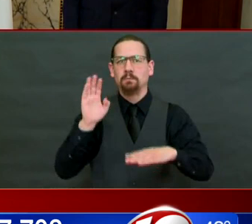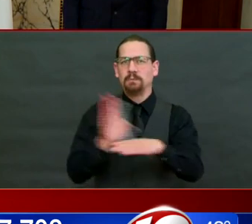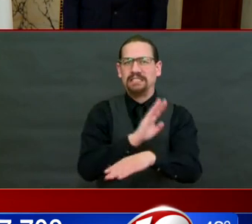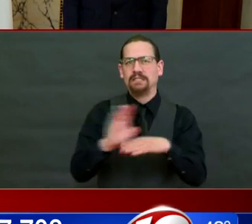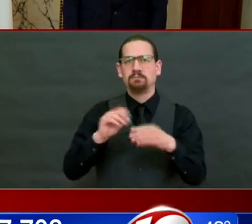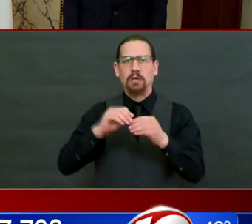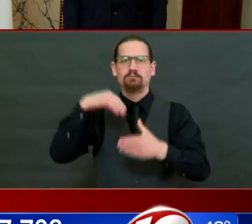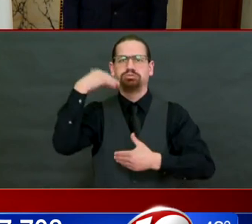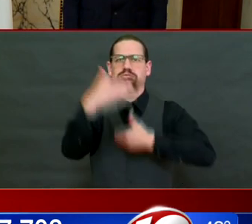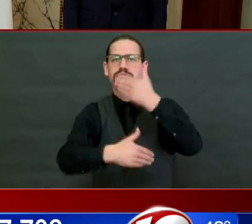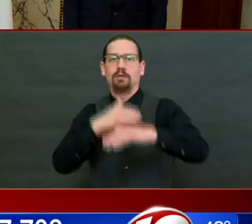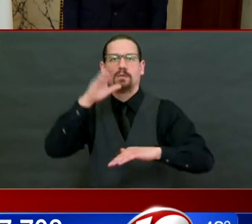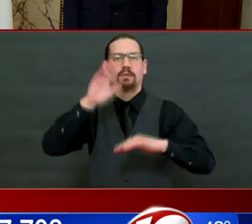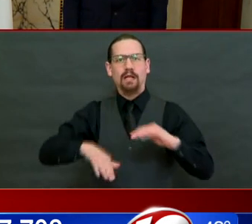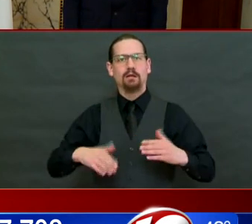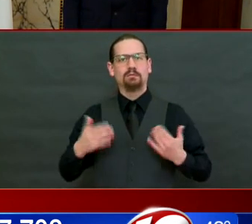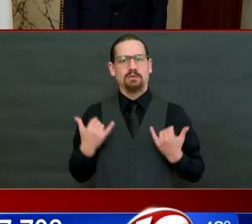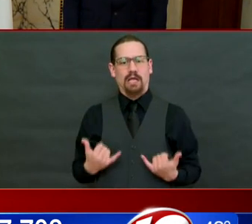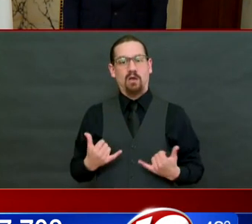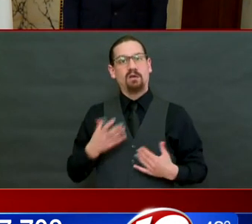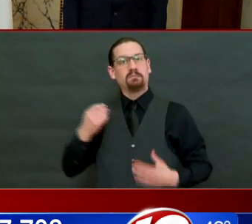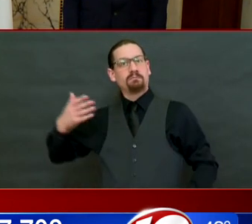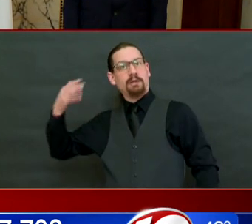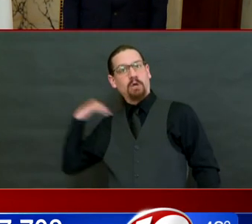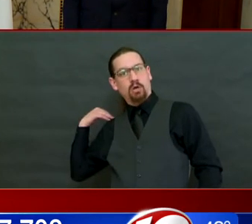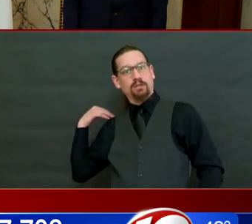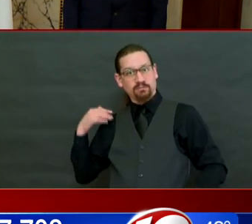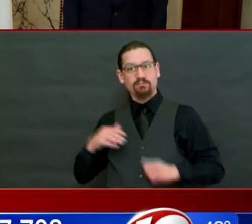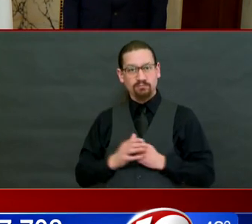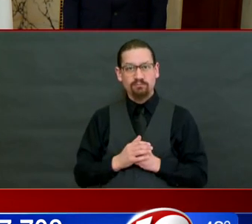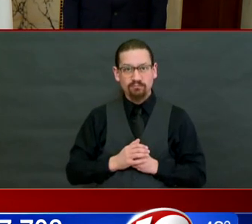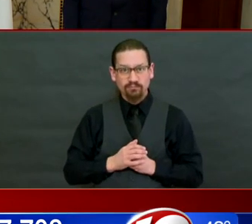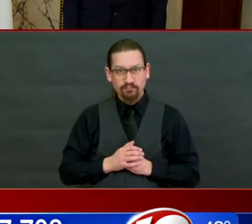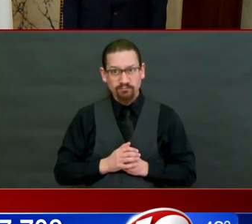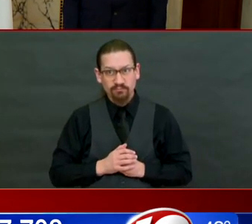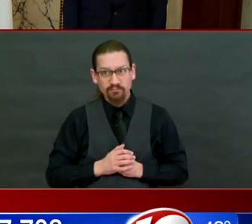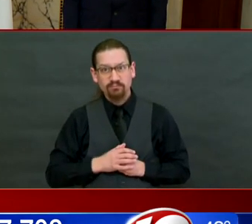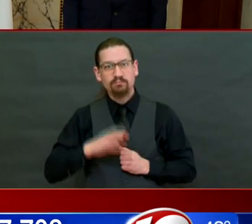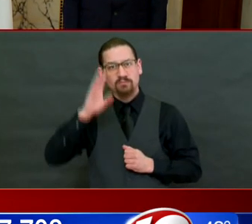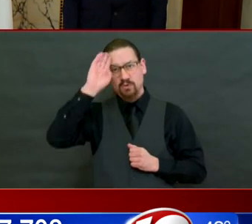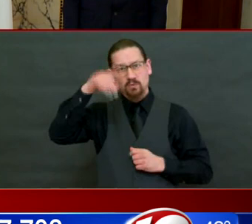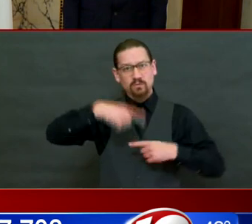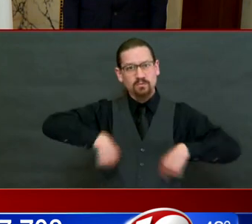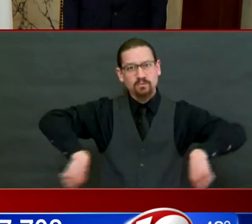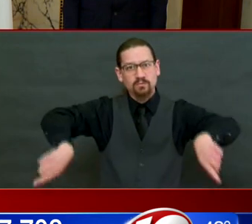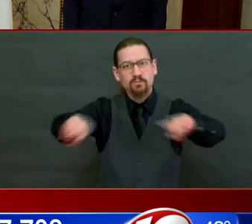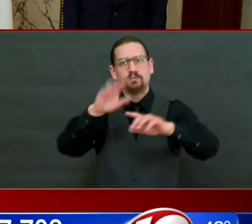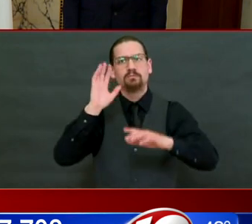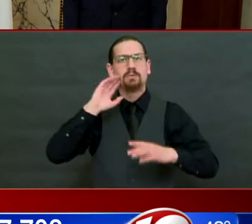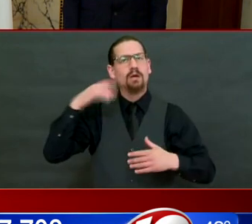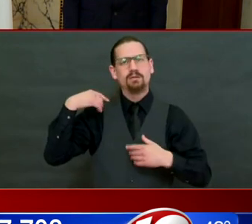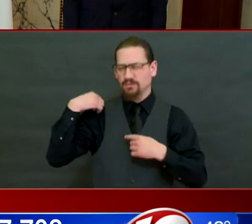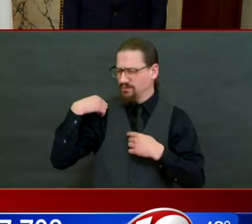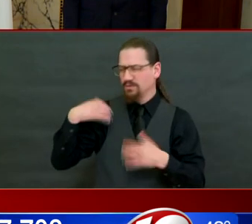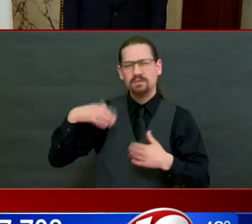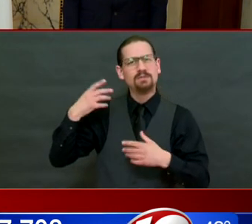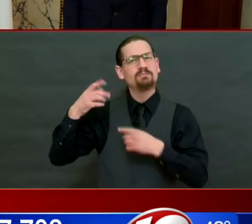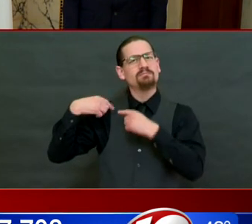competent. We're going to have people have more skills. We're going to have small businesses start to become more technical. There's going to be